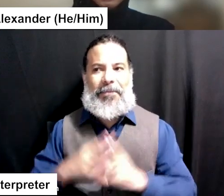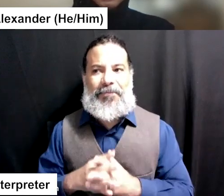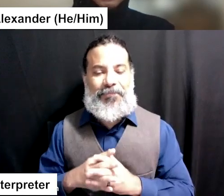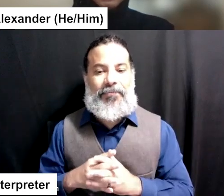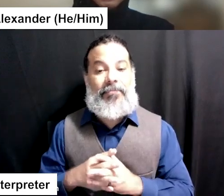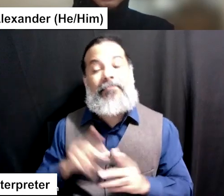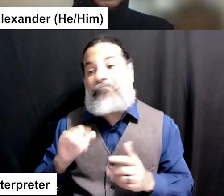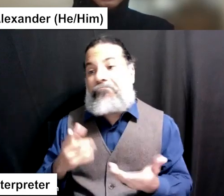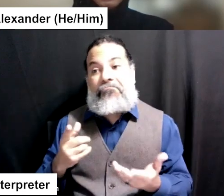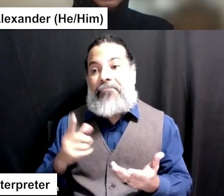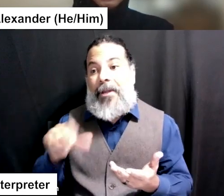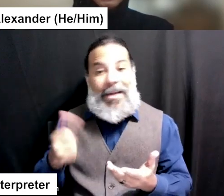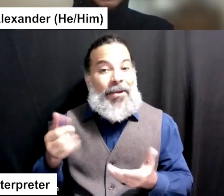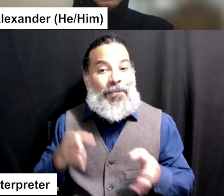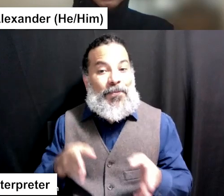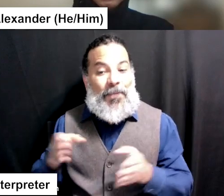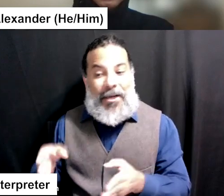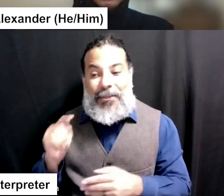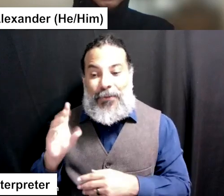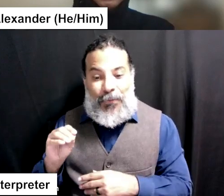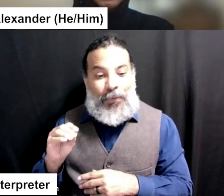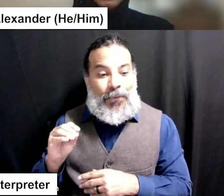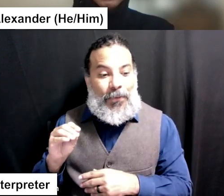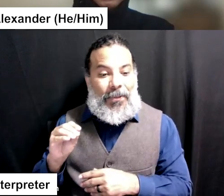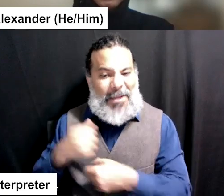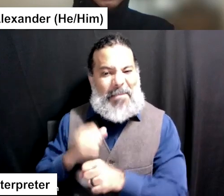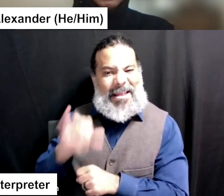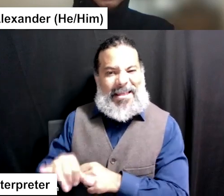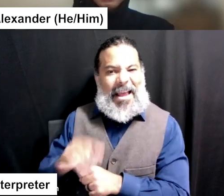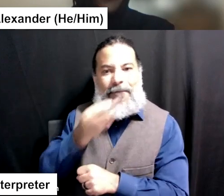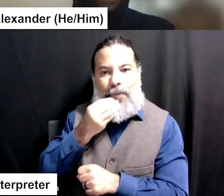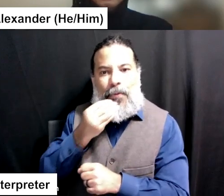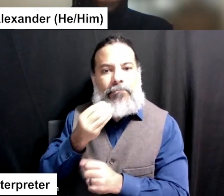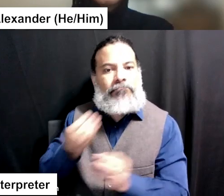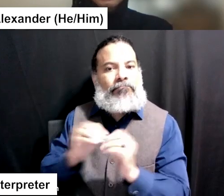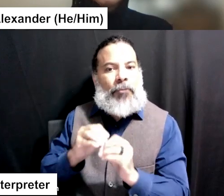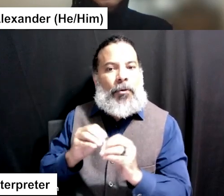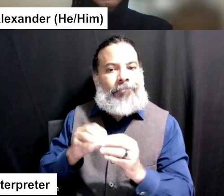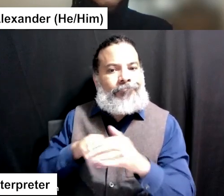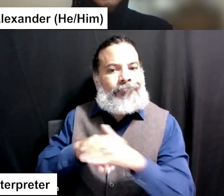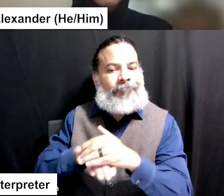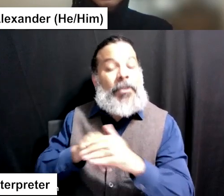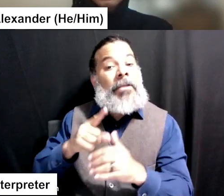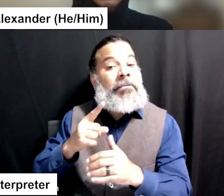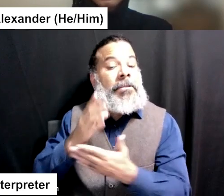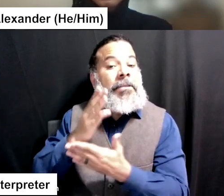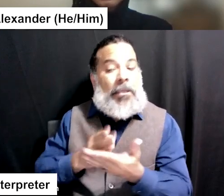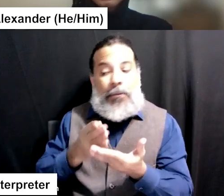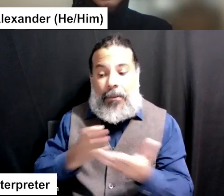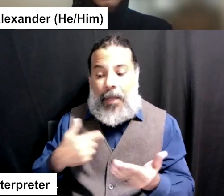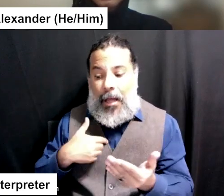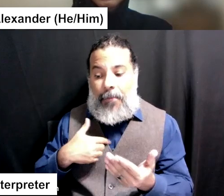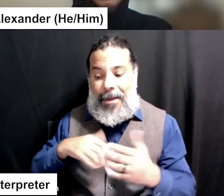this was just another way to make that food more accessible. So those are some ways that I've been active with